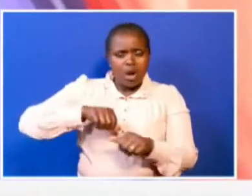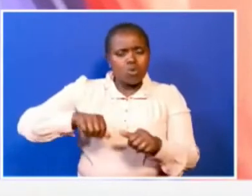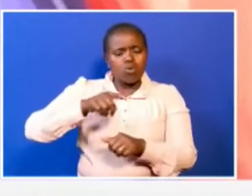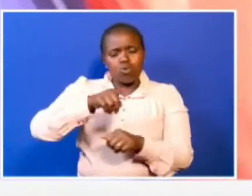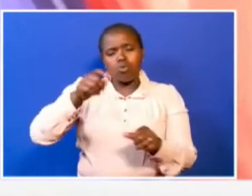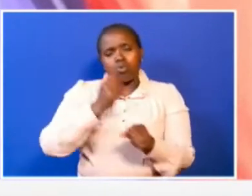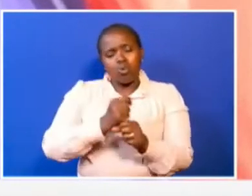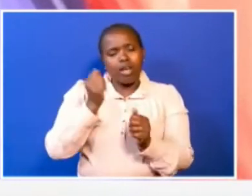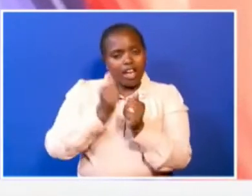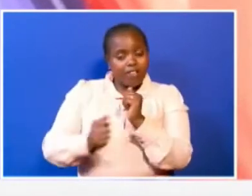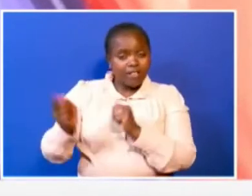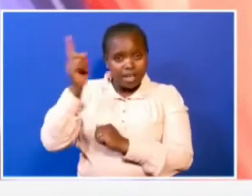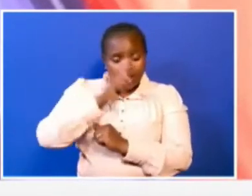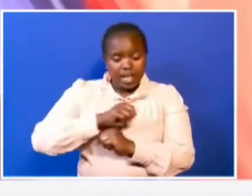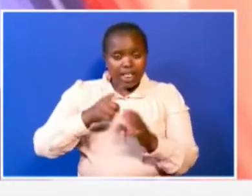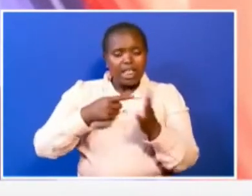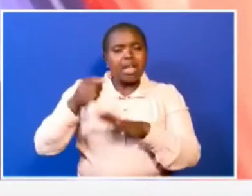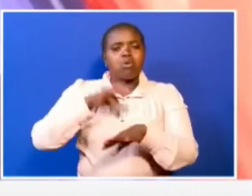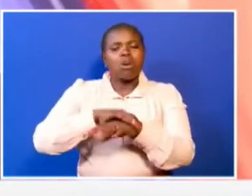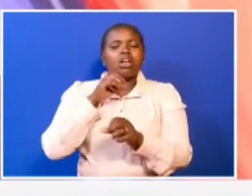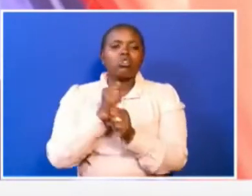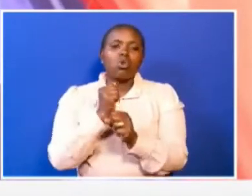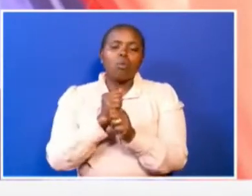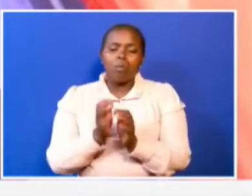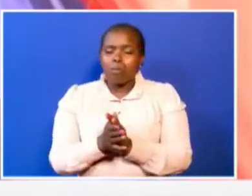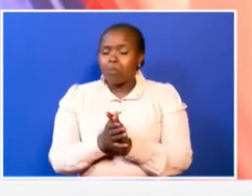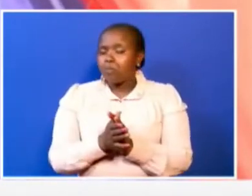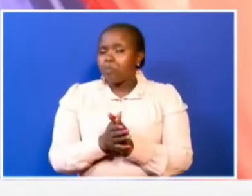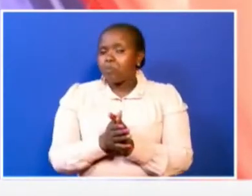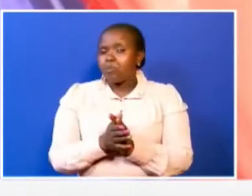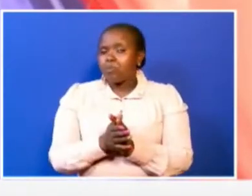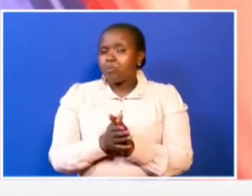everything, so that you get a job. And in